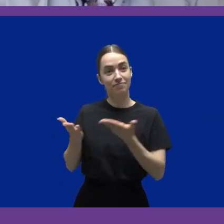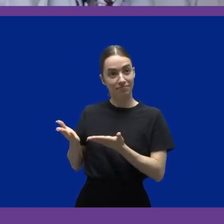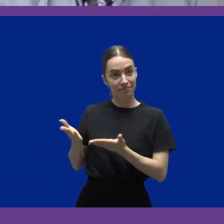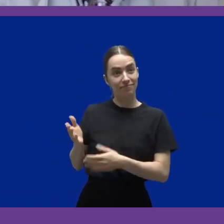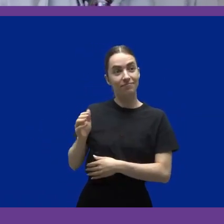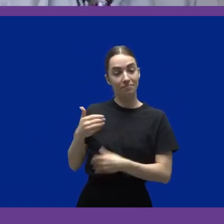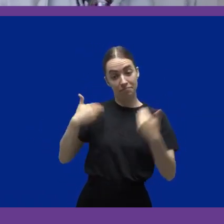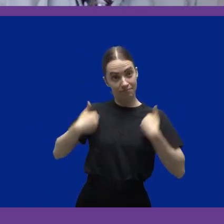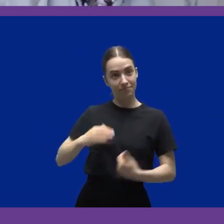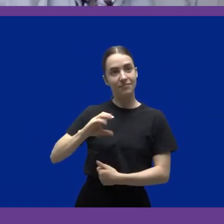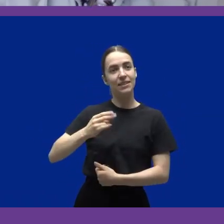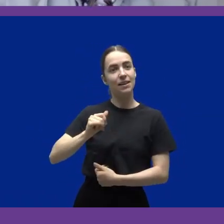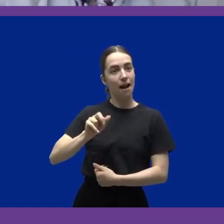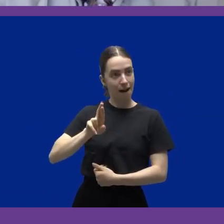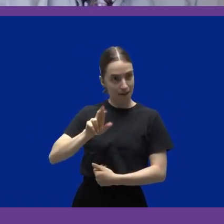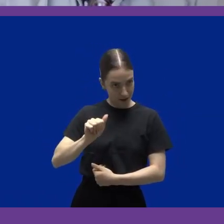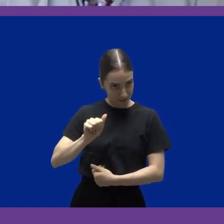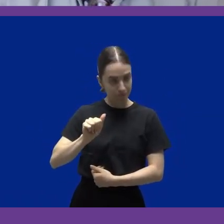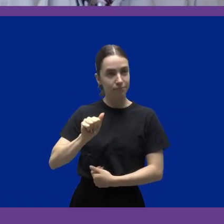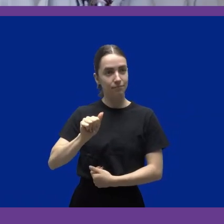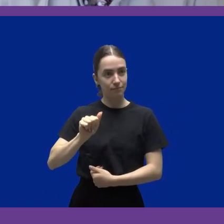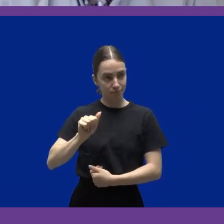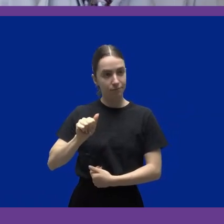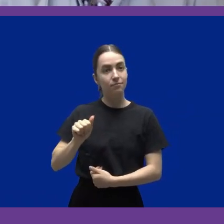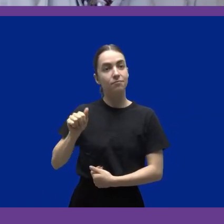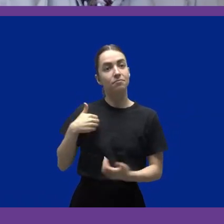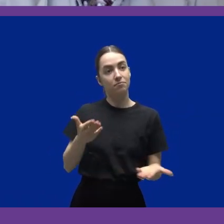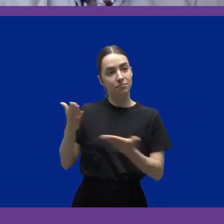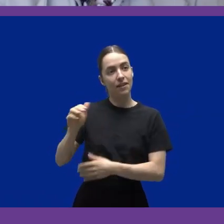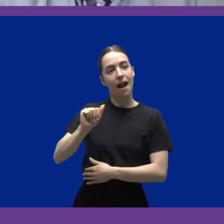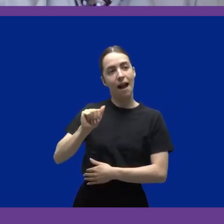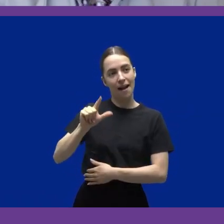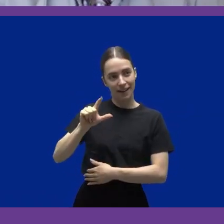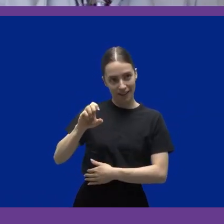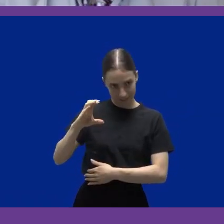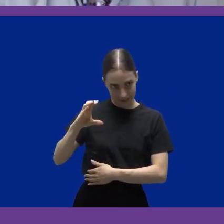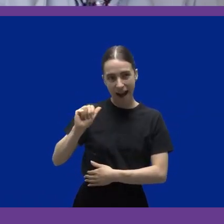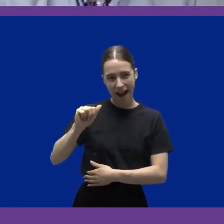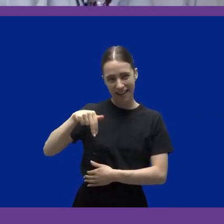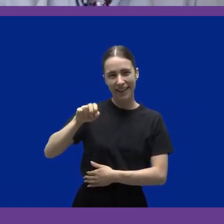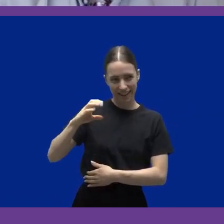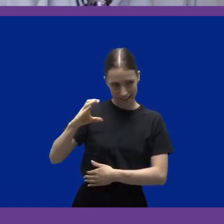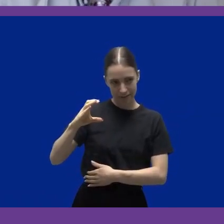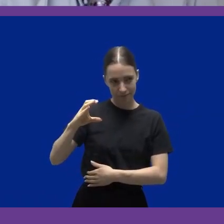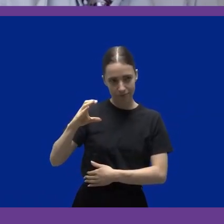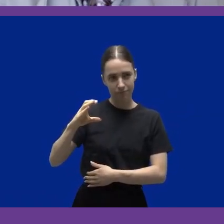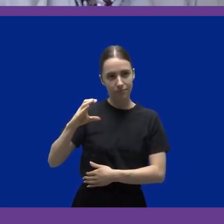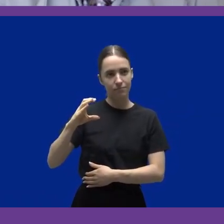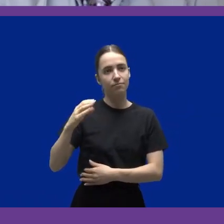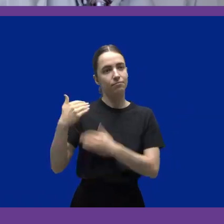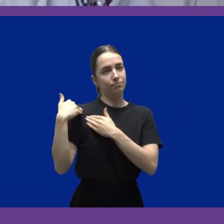Fernando Macigato from UNE and the AccessibleEU Center, and the staff of